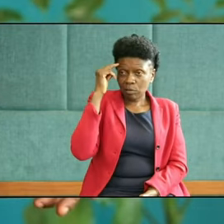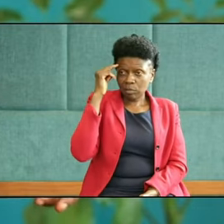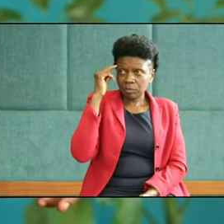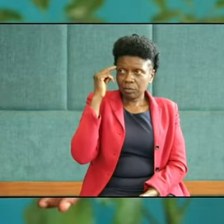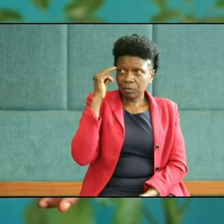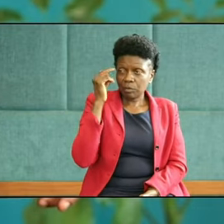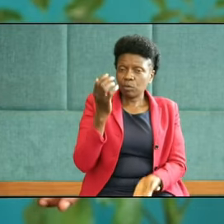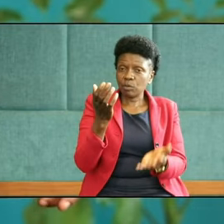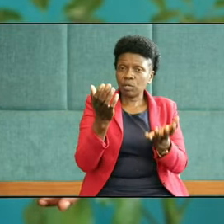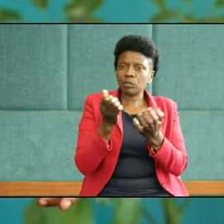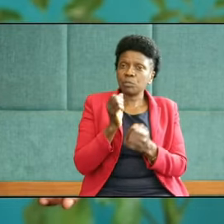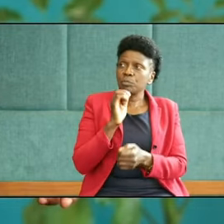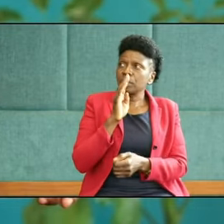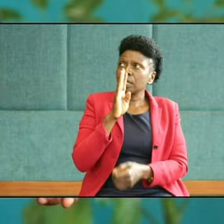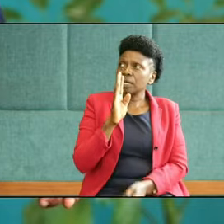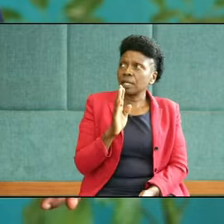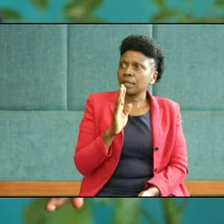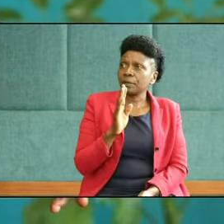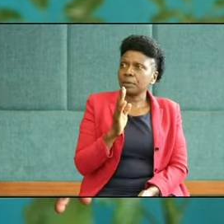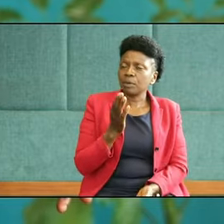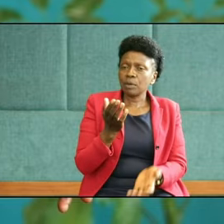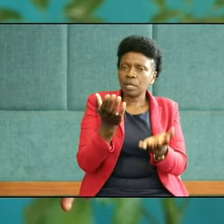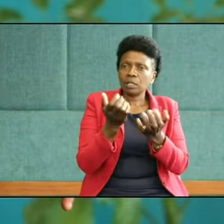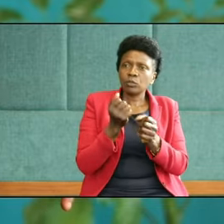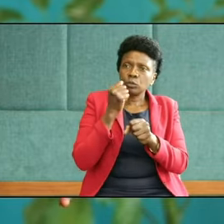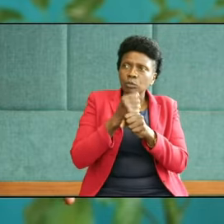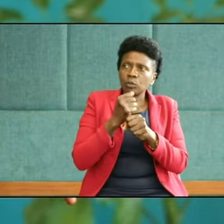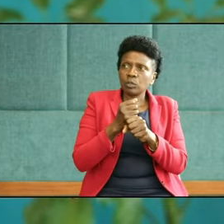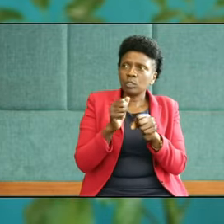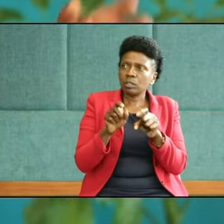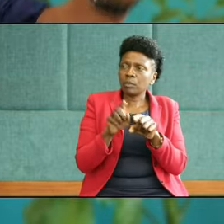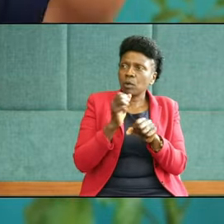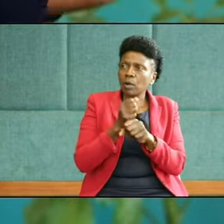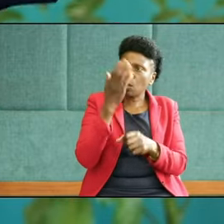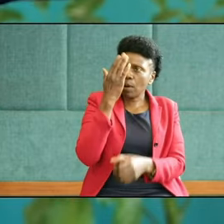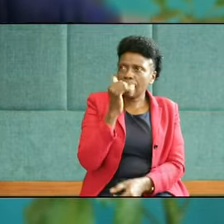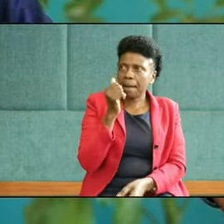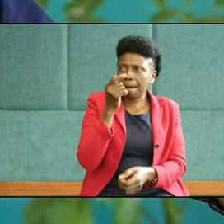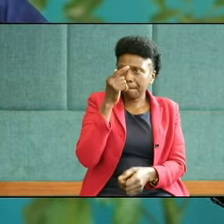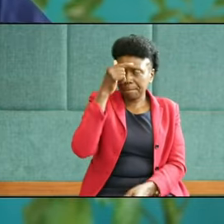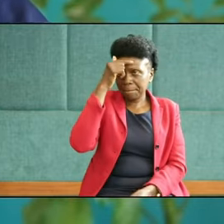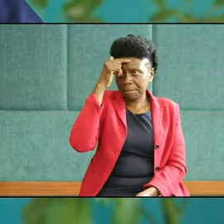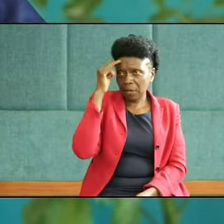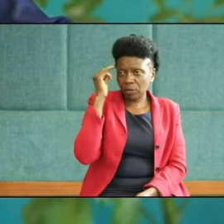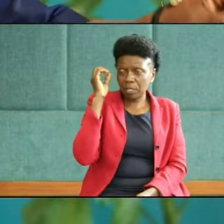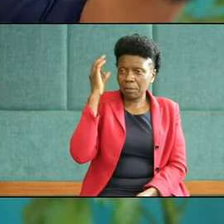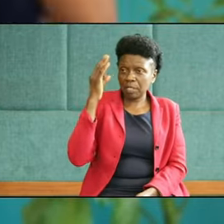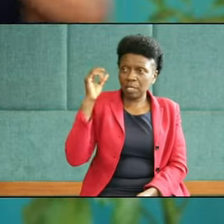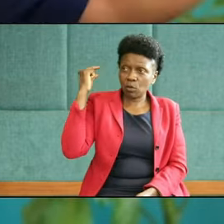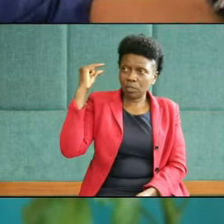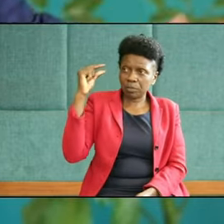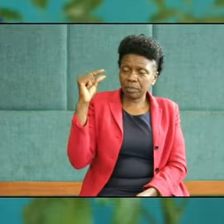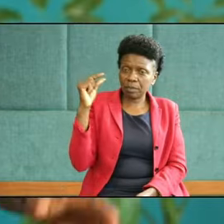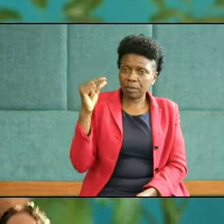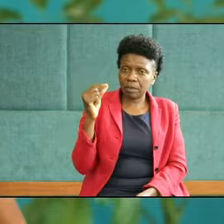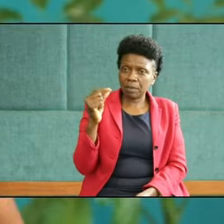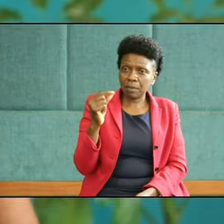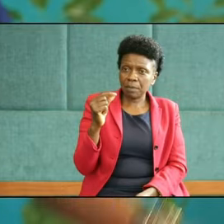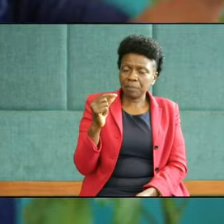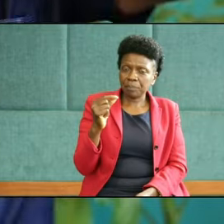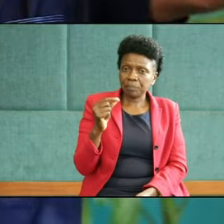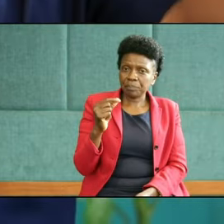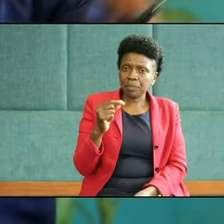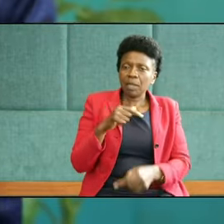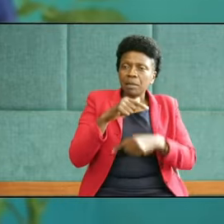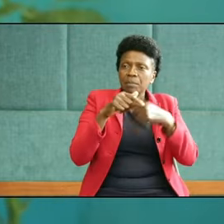you need to be here. We need to do this project. Why? Because preaching this gospel brings the world to